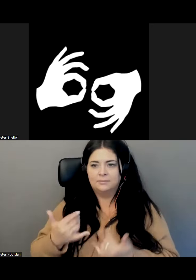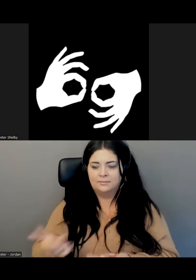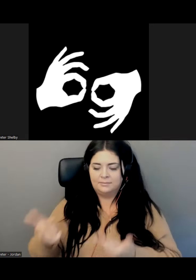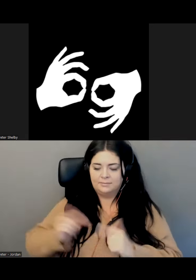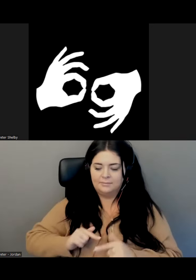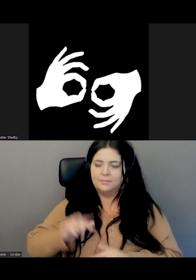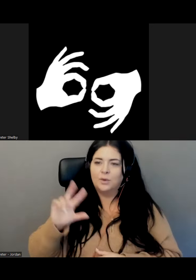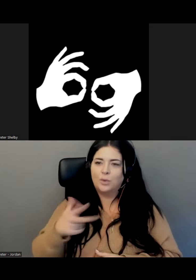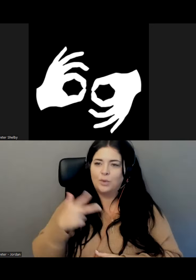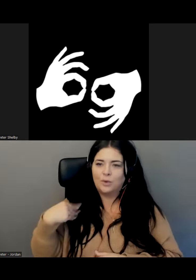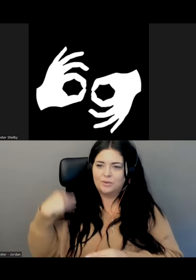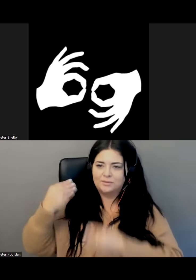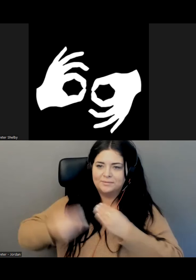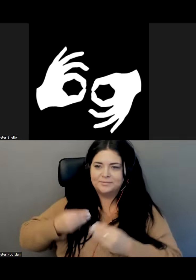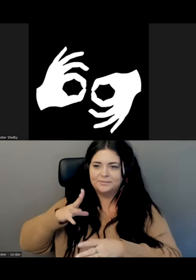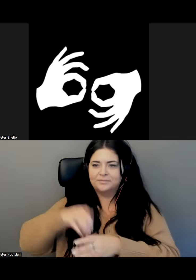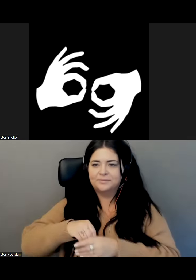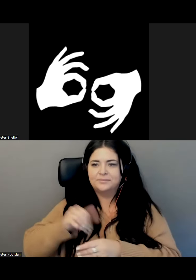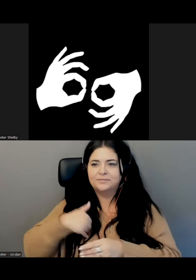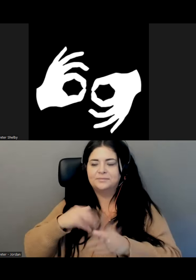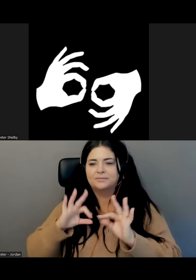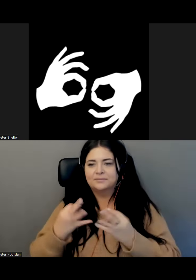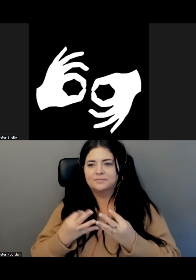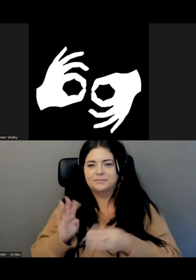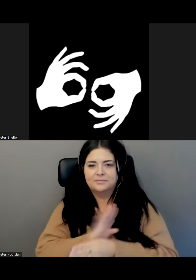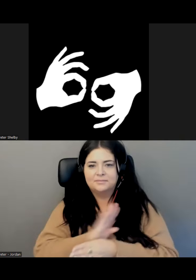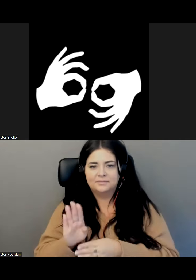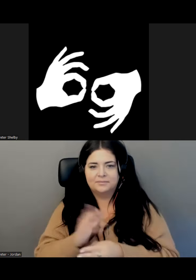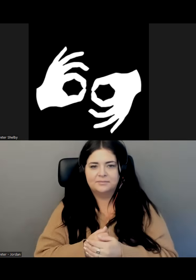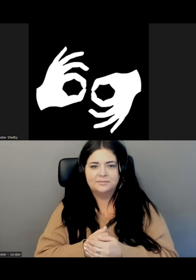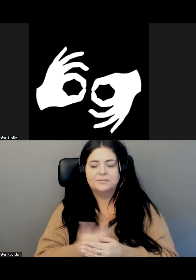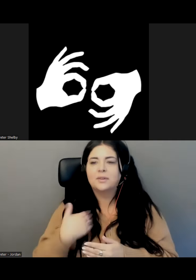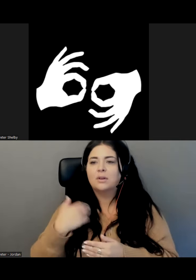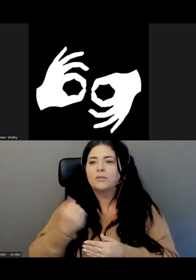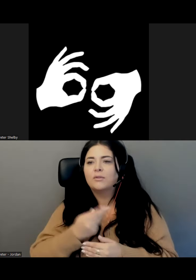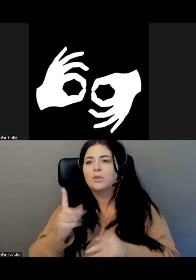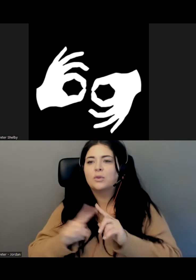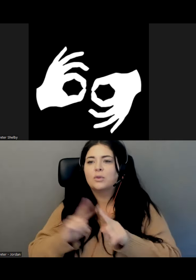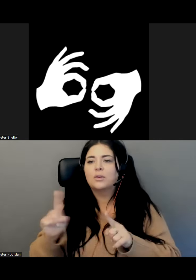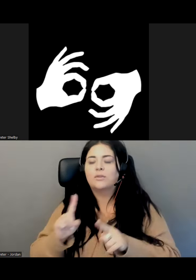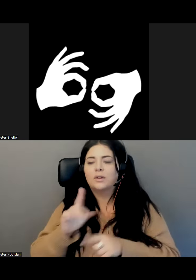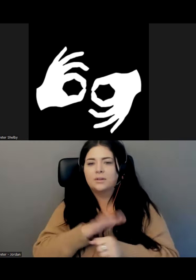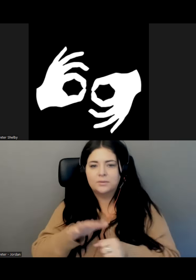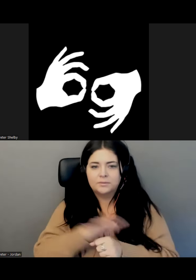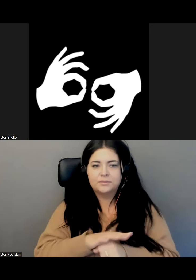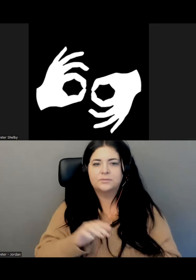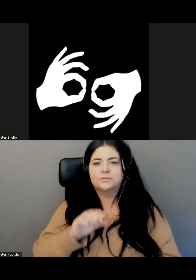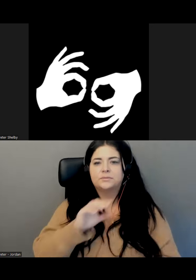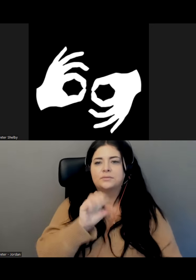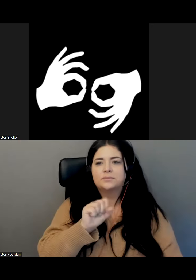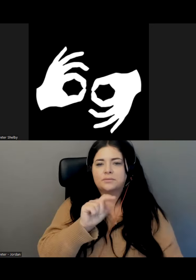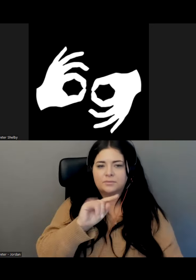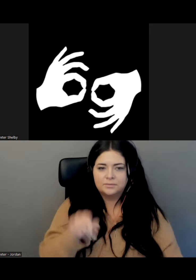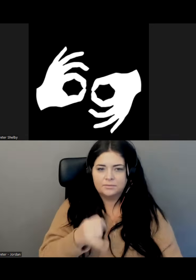third generation involved. And we do have locations across the province. We have one in St.